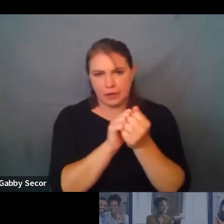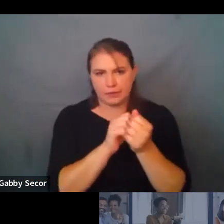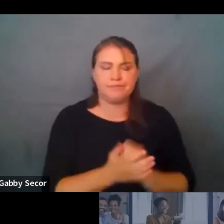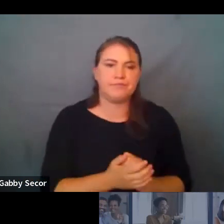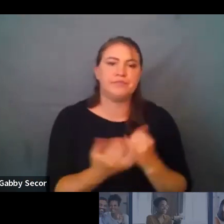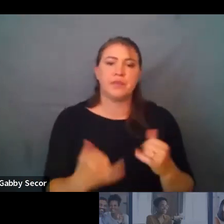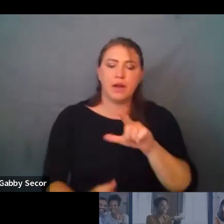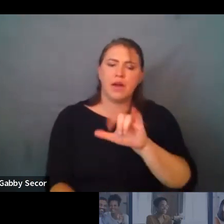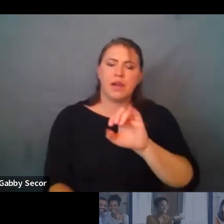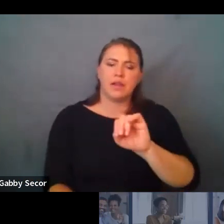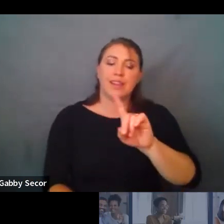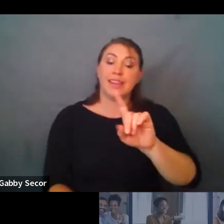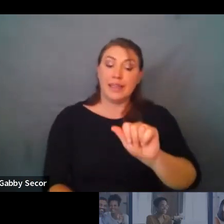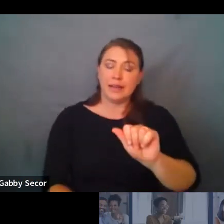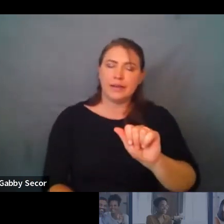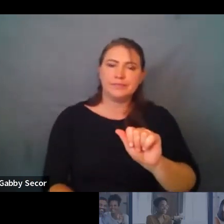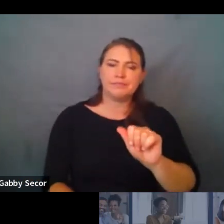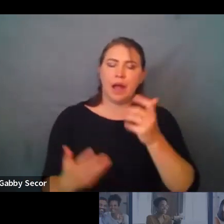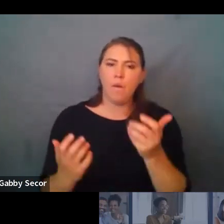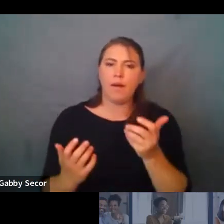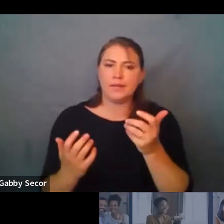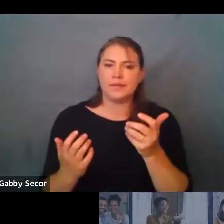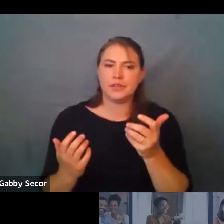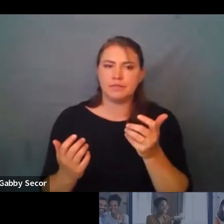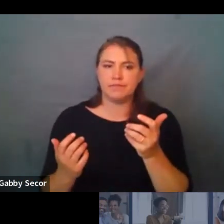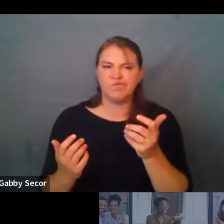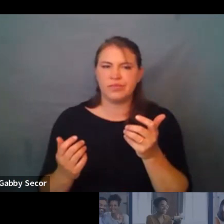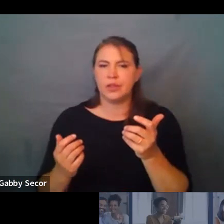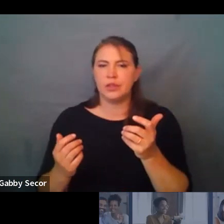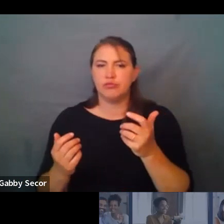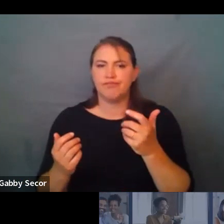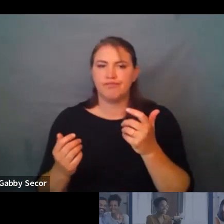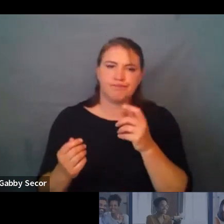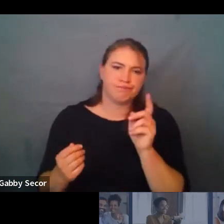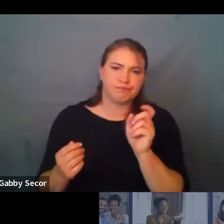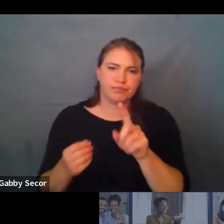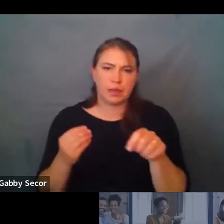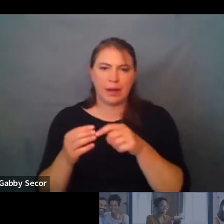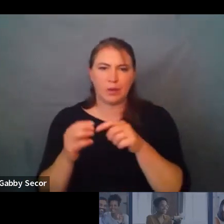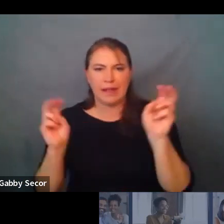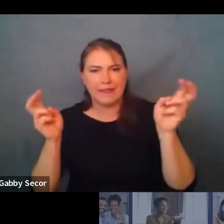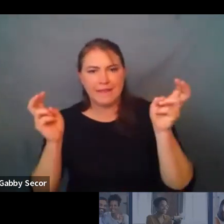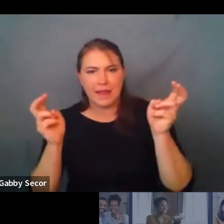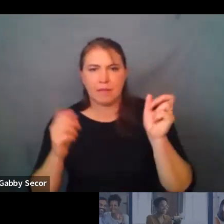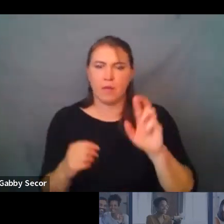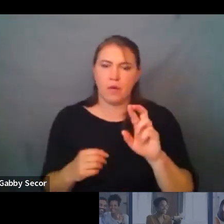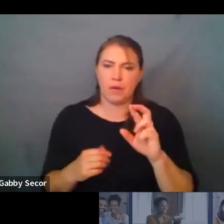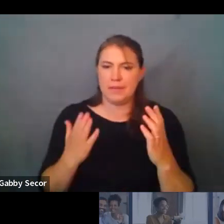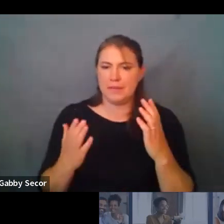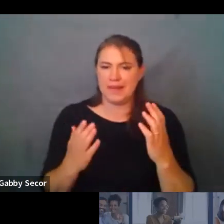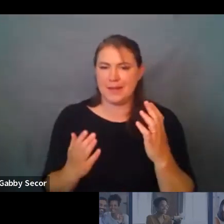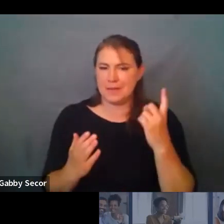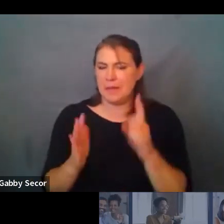to turn back to you now for a moment. A theme, I think, or maybe even a tension in some of the conversations we're